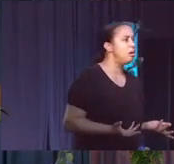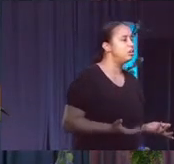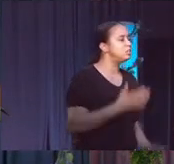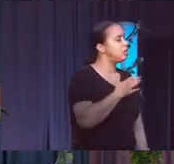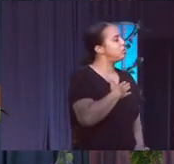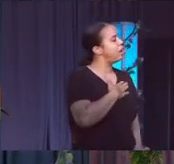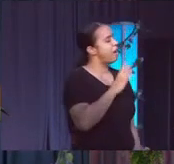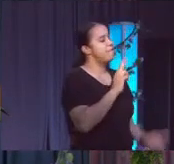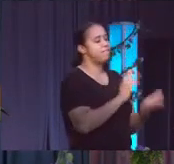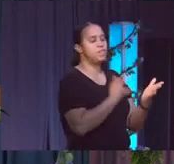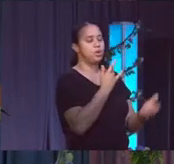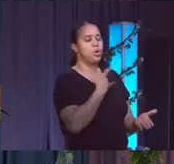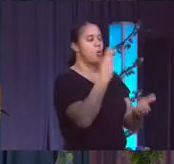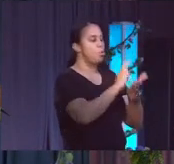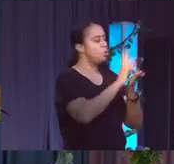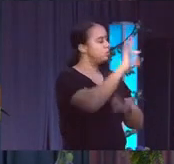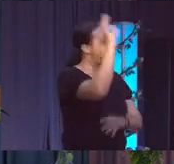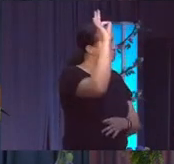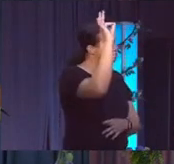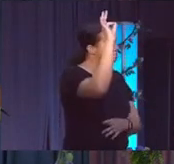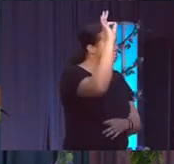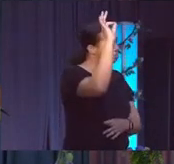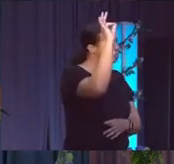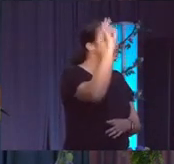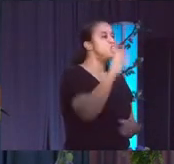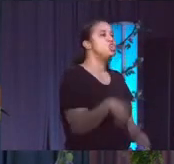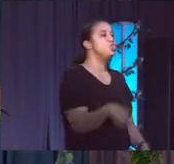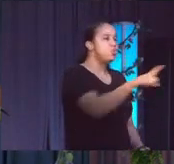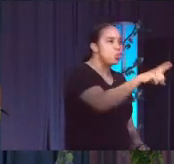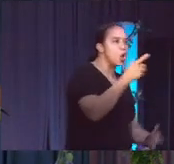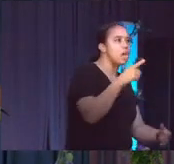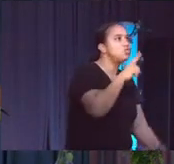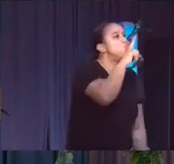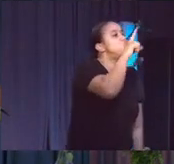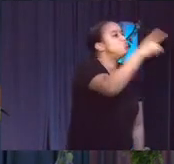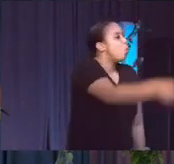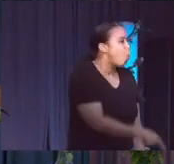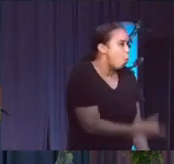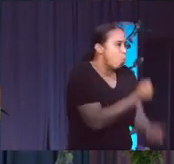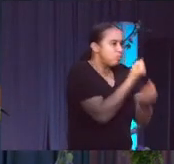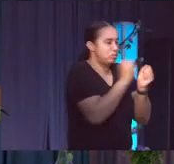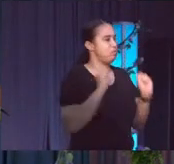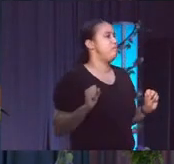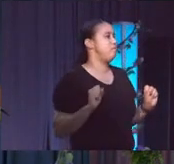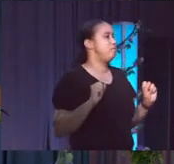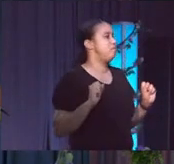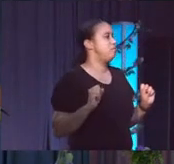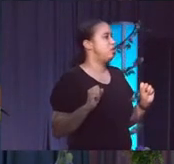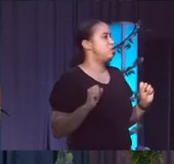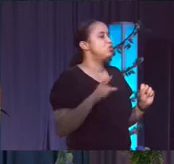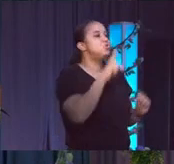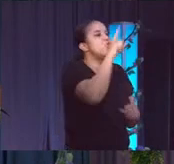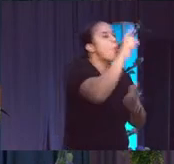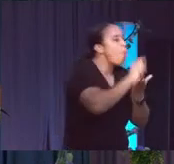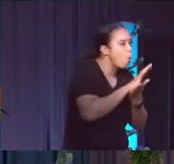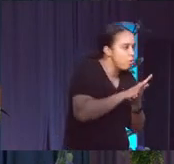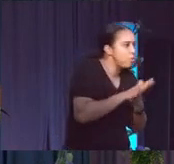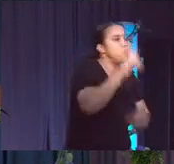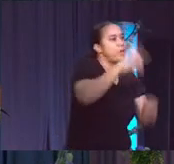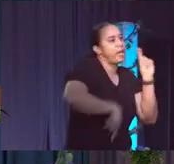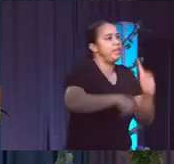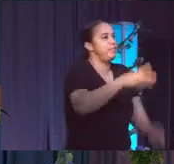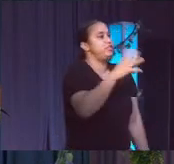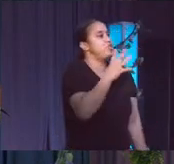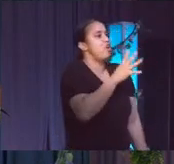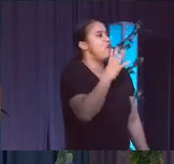Sando, I feel the Holy Spirit right now. You done got so holy. You don't even know how to talk to people